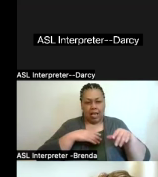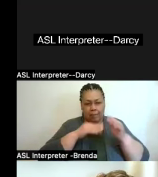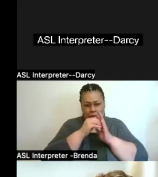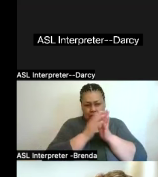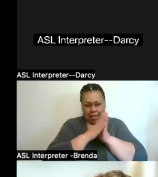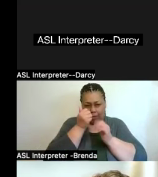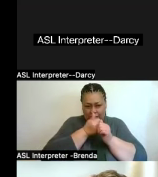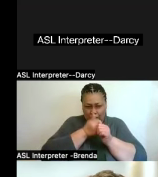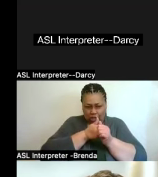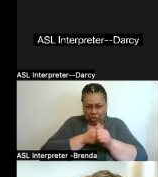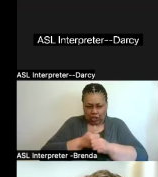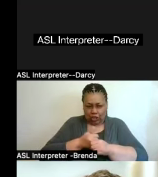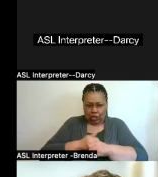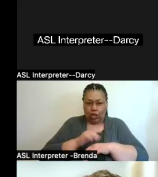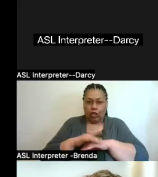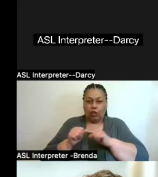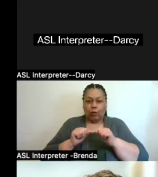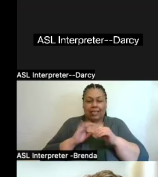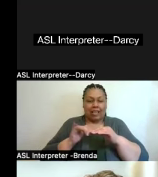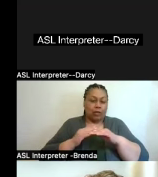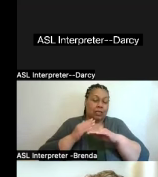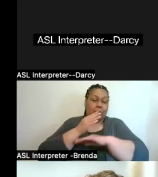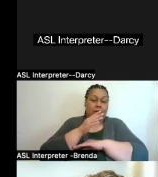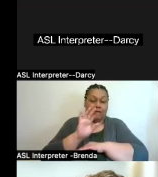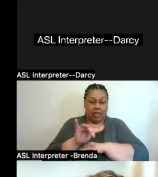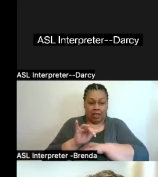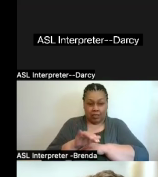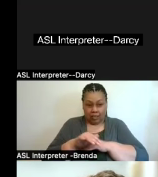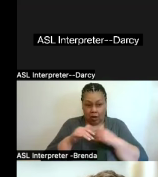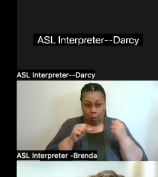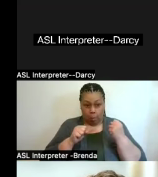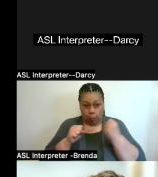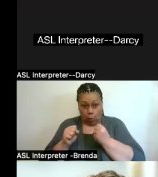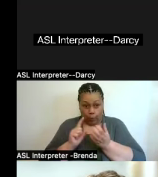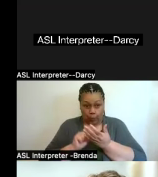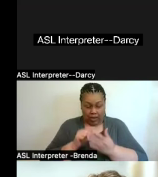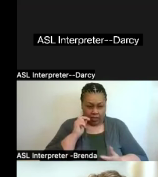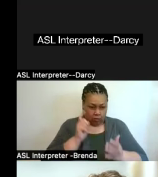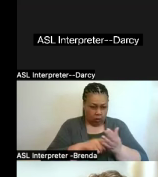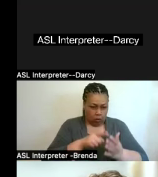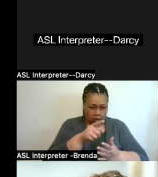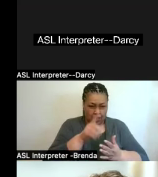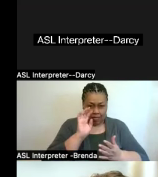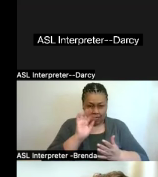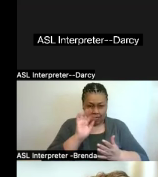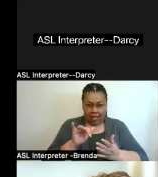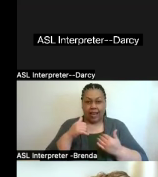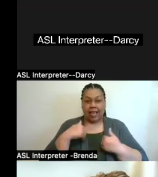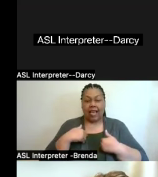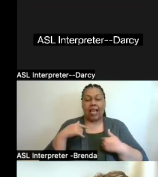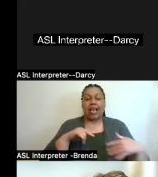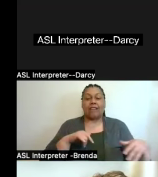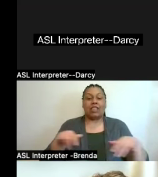that exceeded that here, and the ones that are in bold, these are earthquakes that had Shake Alert